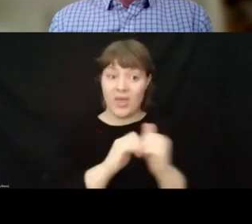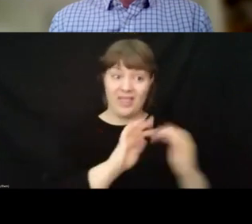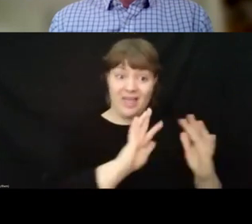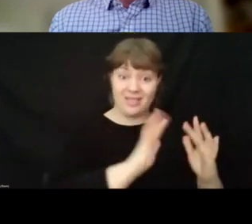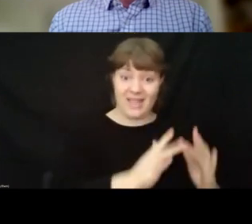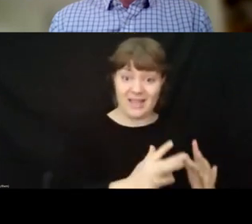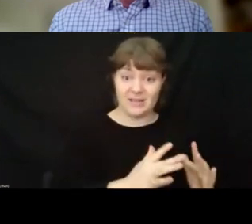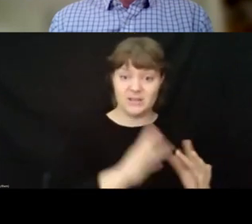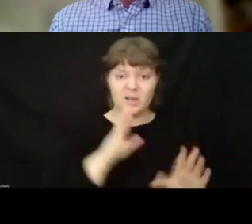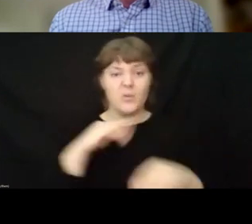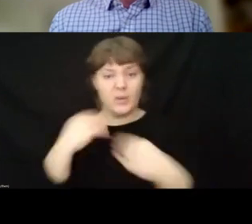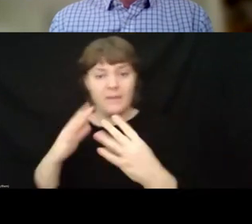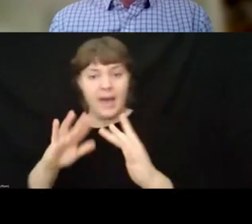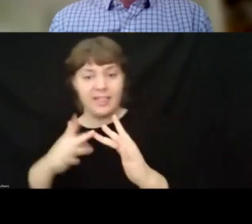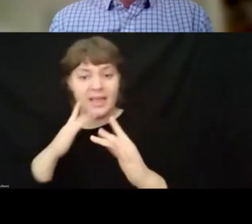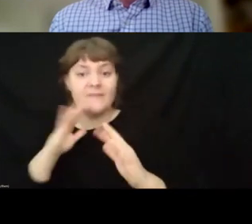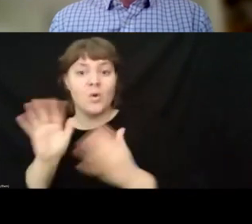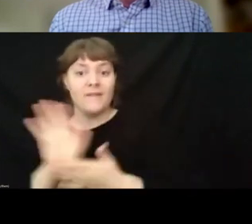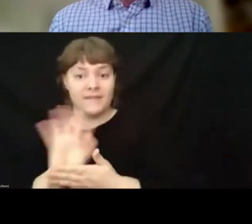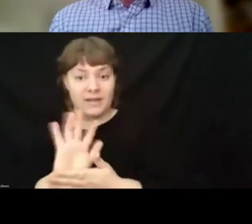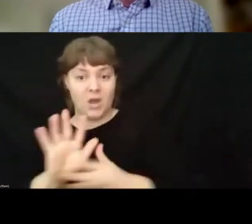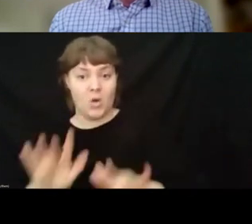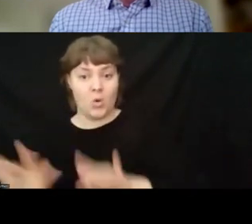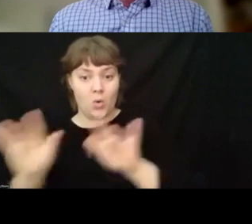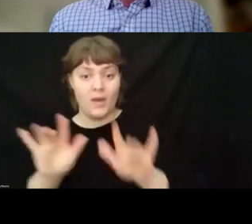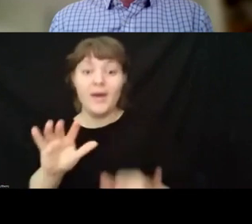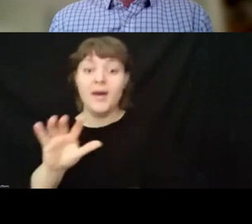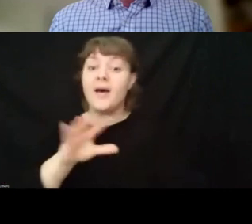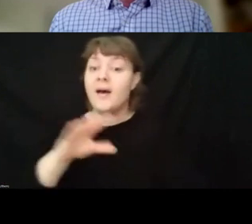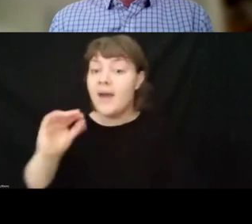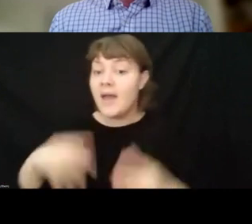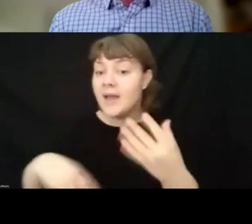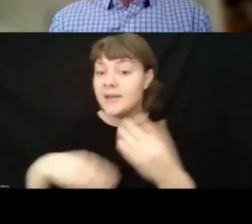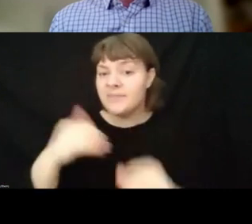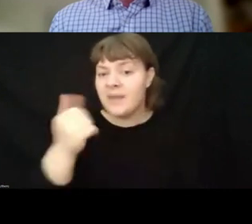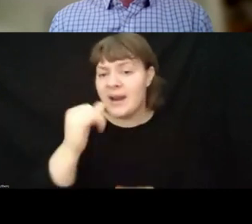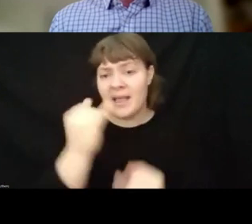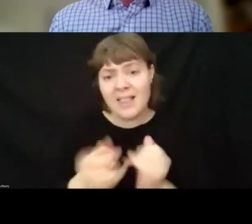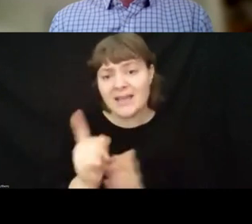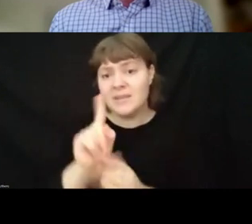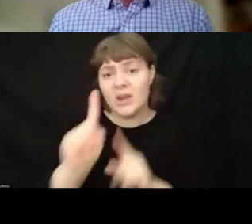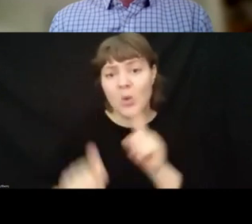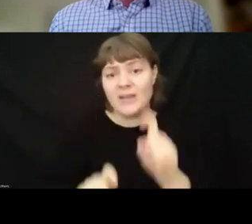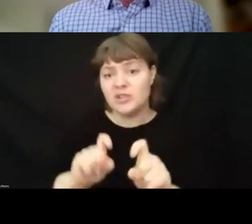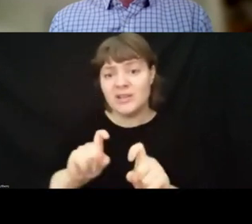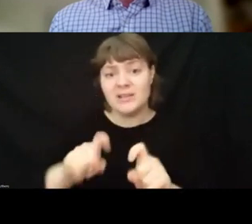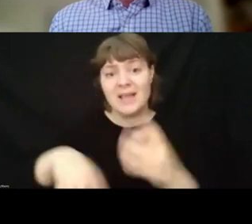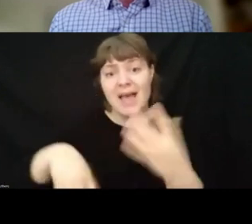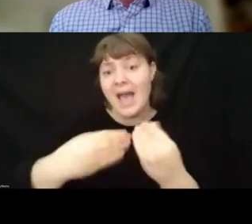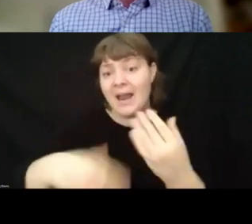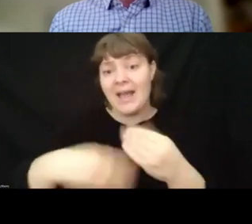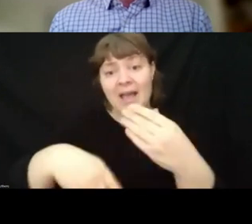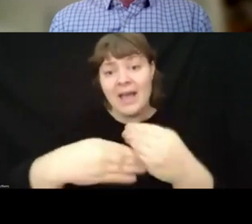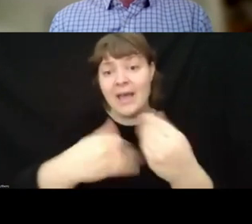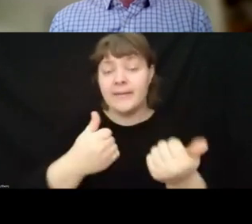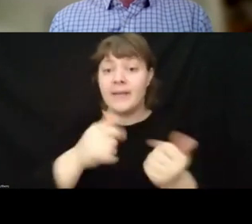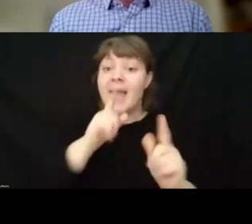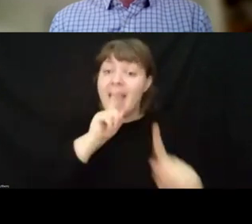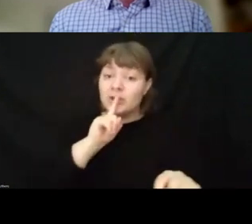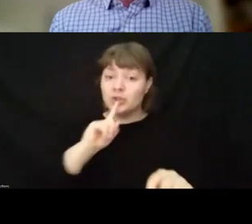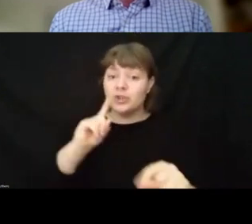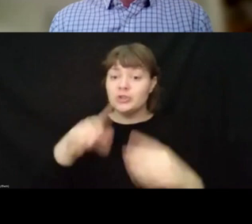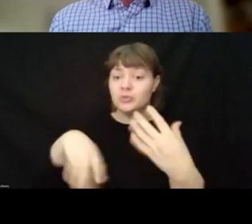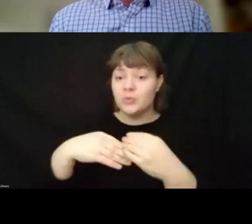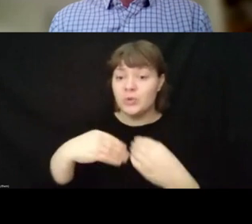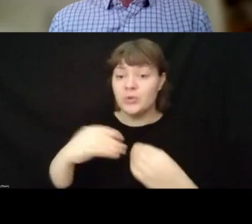also provide the link to the video, and we will also include if there are any last-minute questions that were thrown in, we'll try to include any answers, and I will make sure